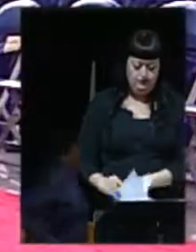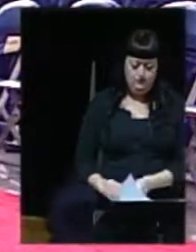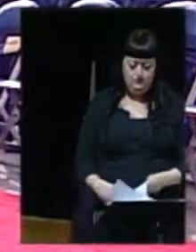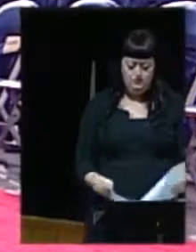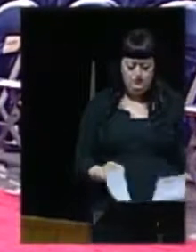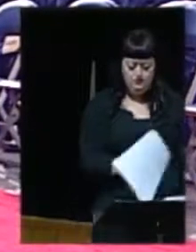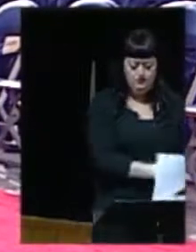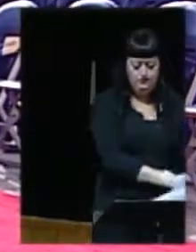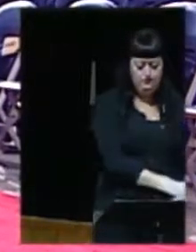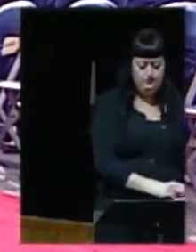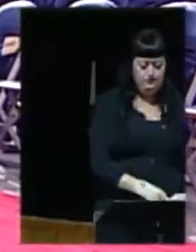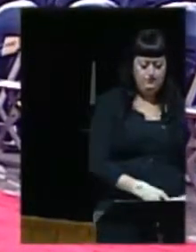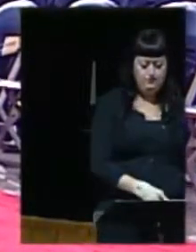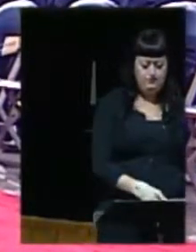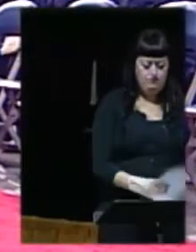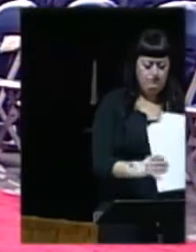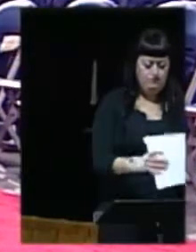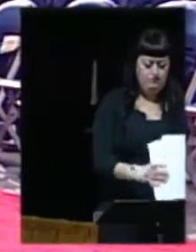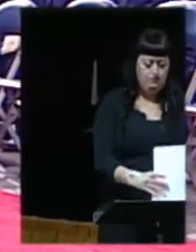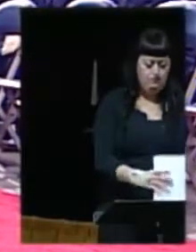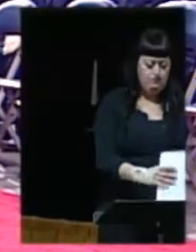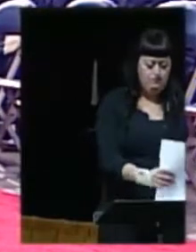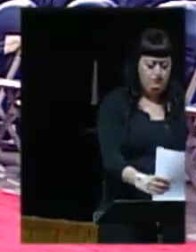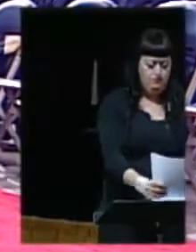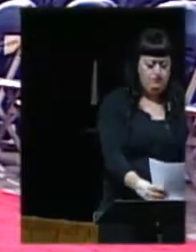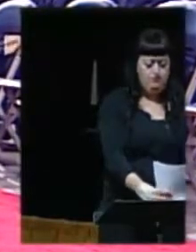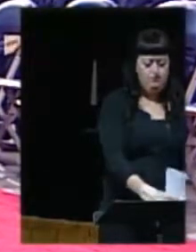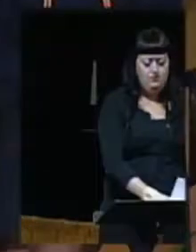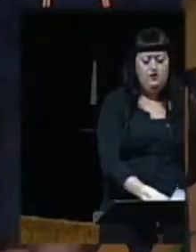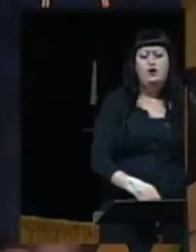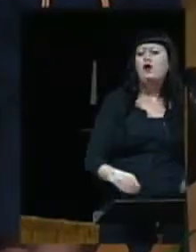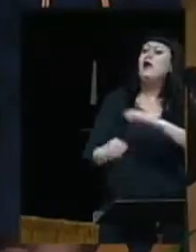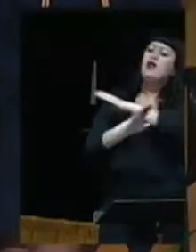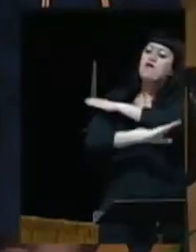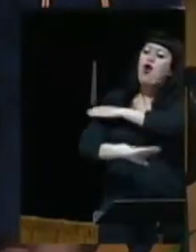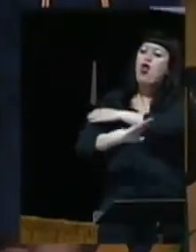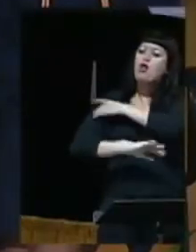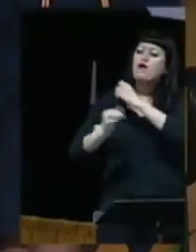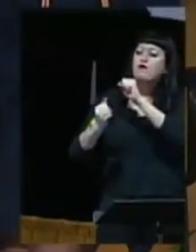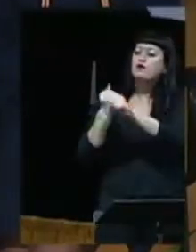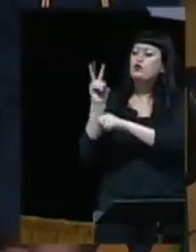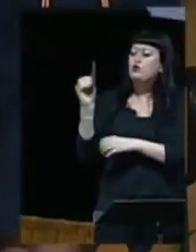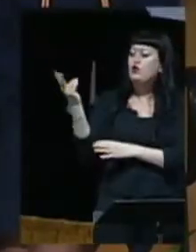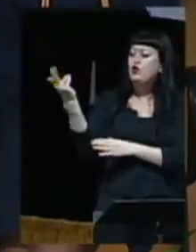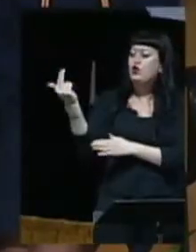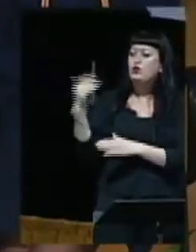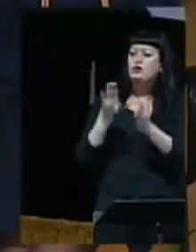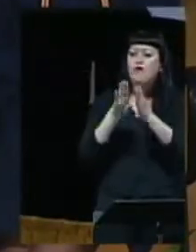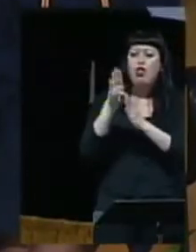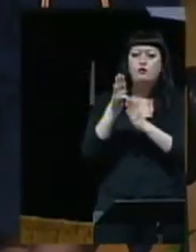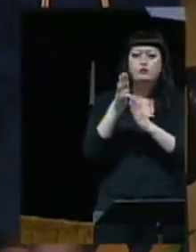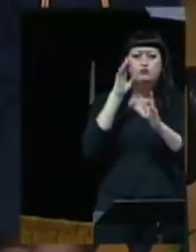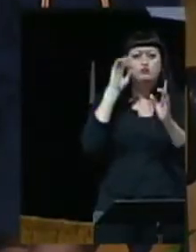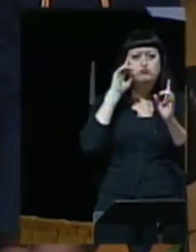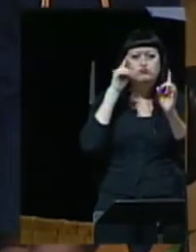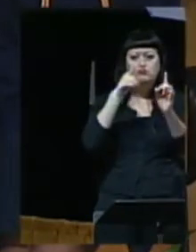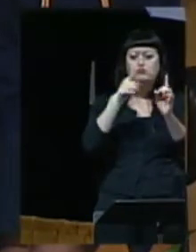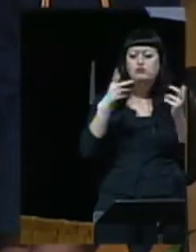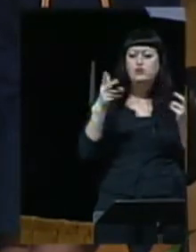In the fall of 2013, we developed a theme that every student needs a champion, and our staff has endorsed the